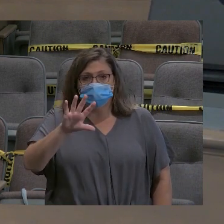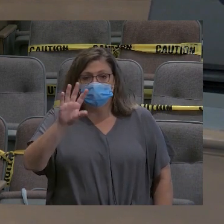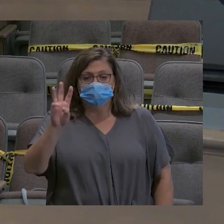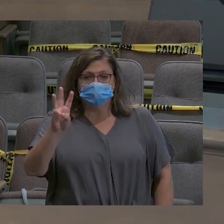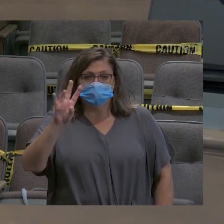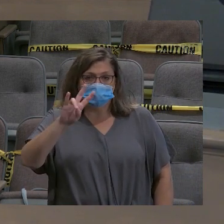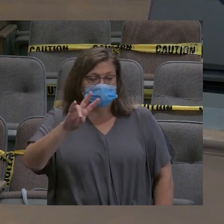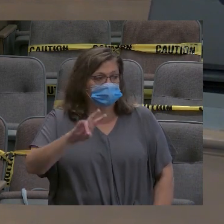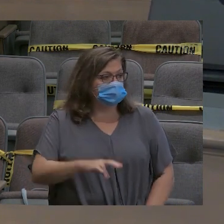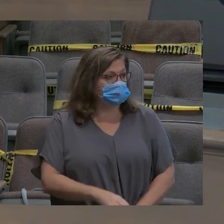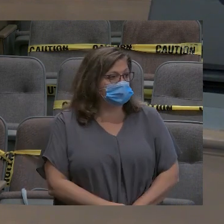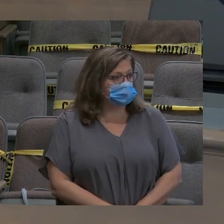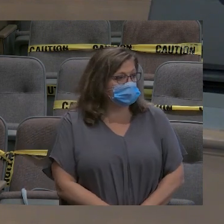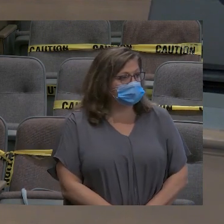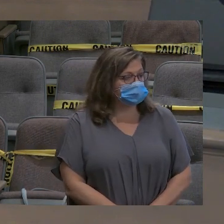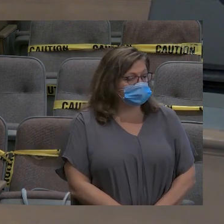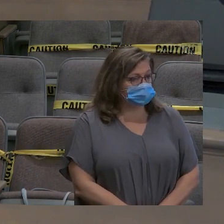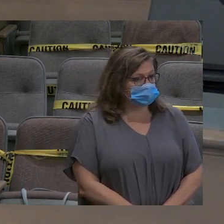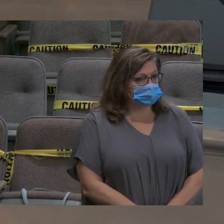229-352-6567.